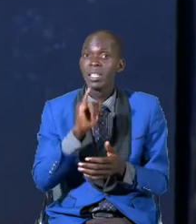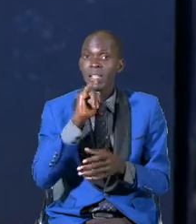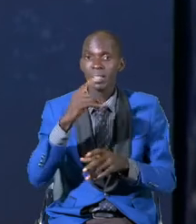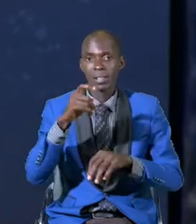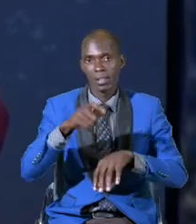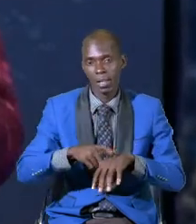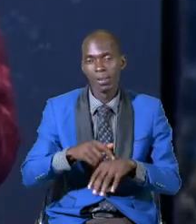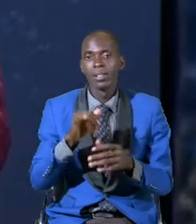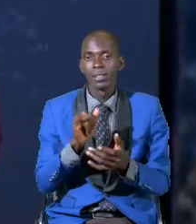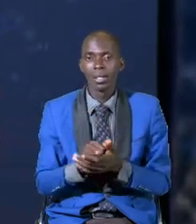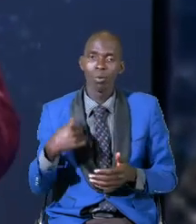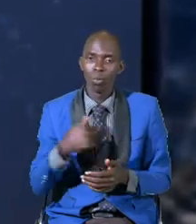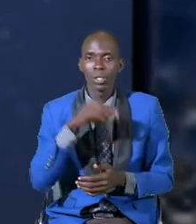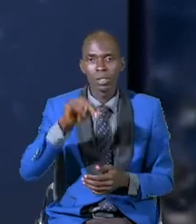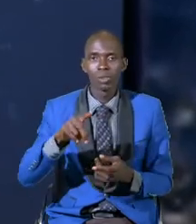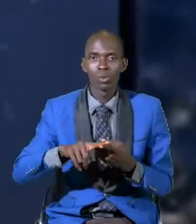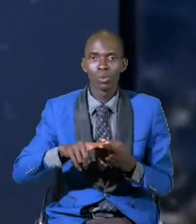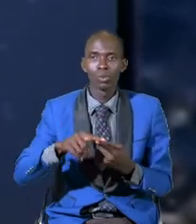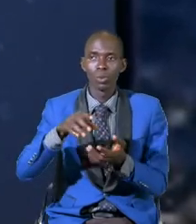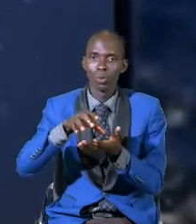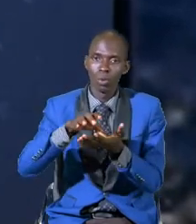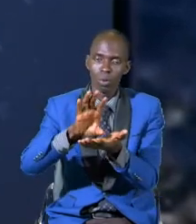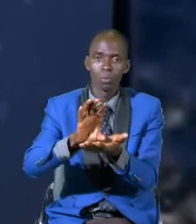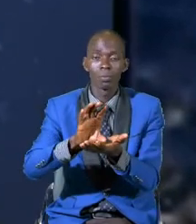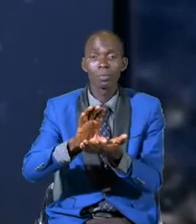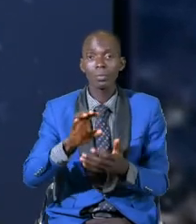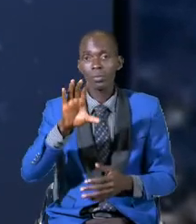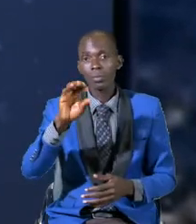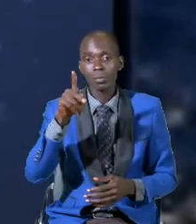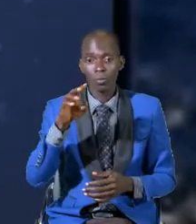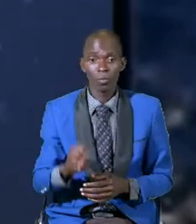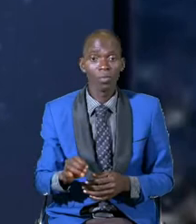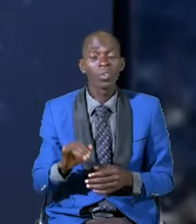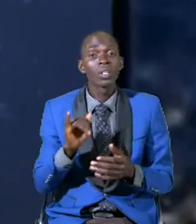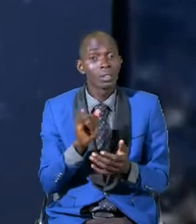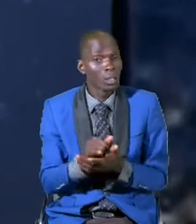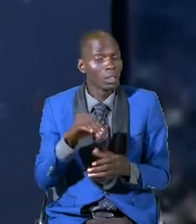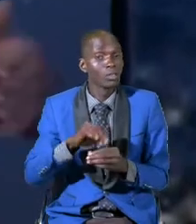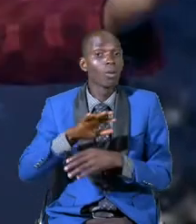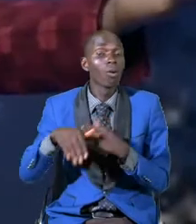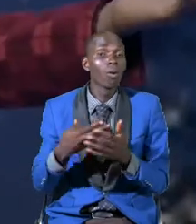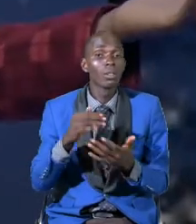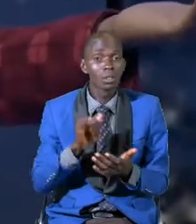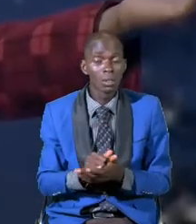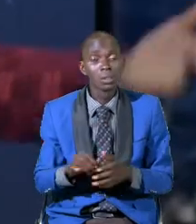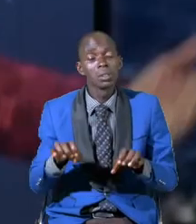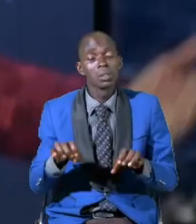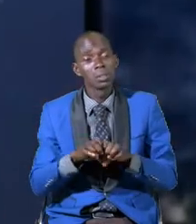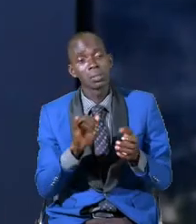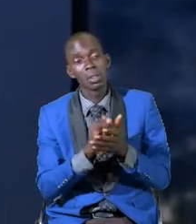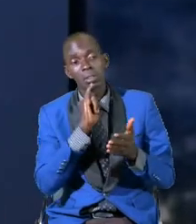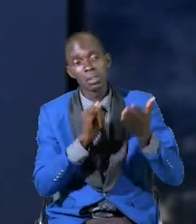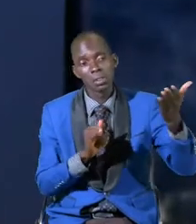you need to cope. That in spite of that, even though that is there, even though that's the way